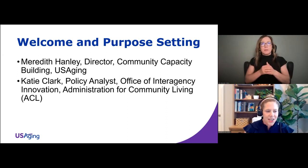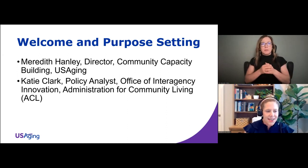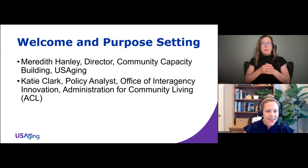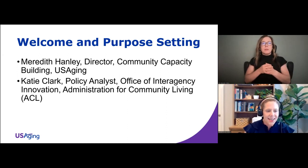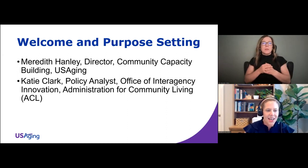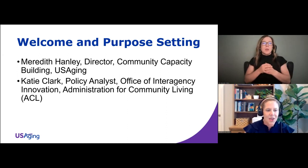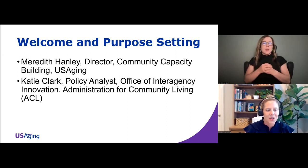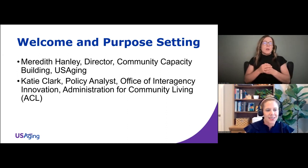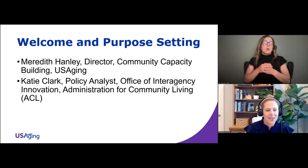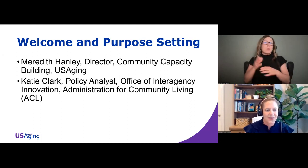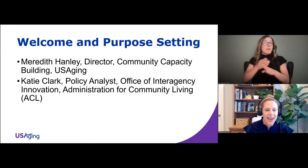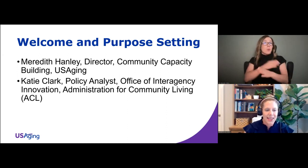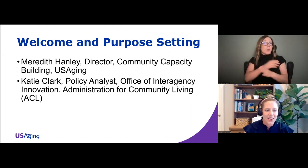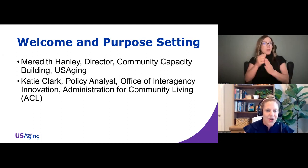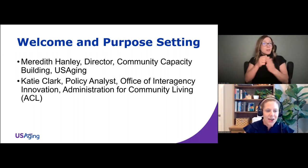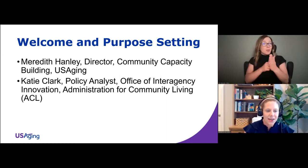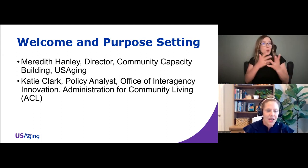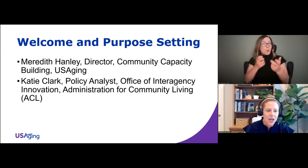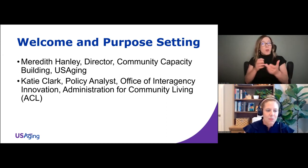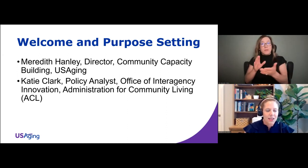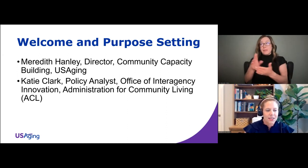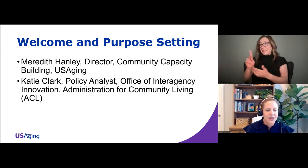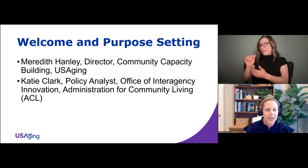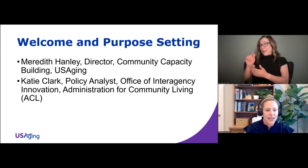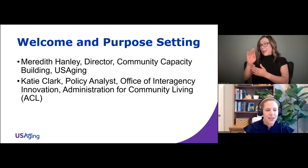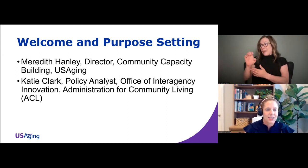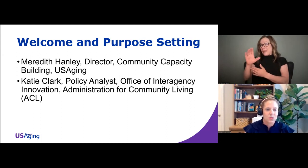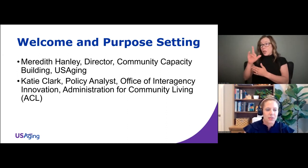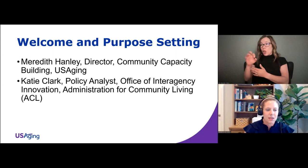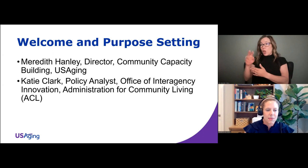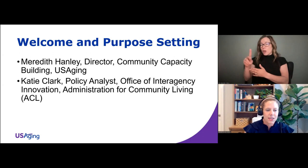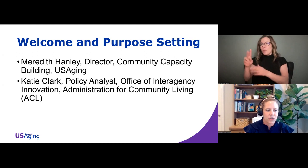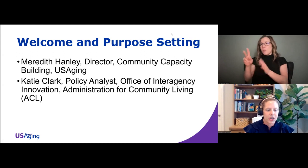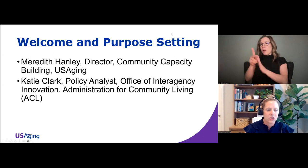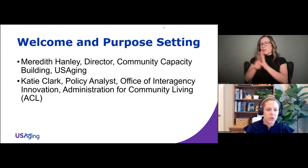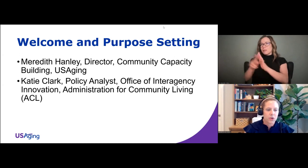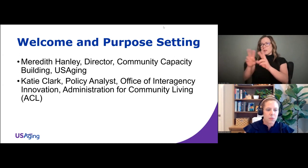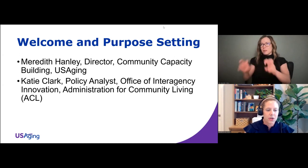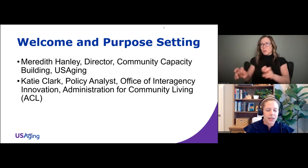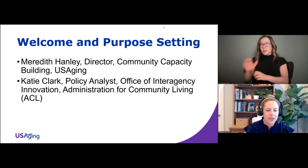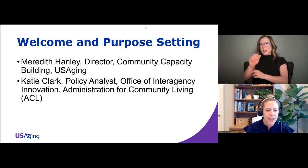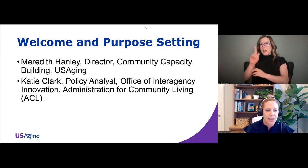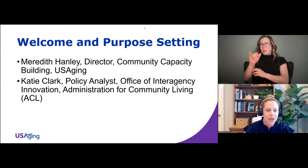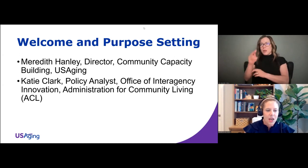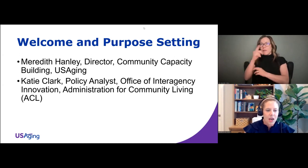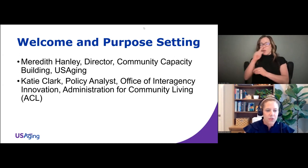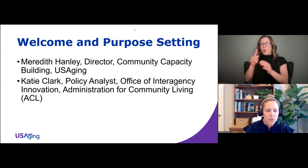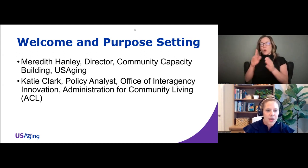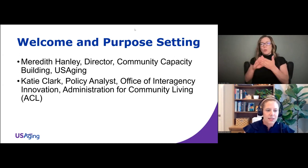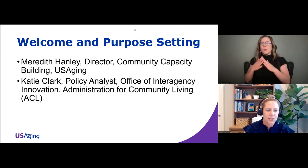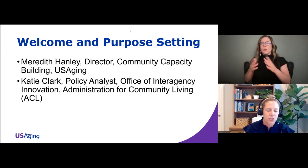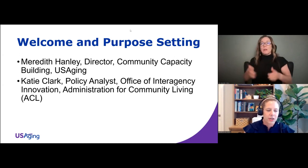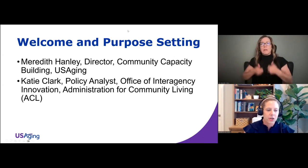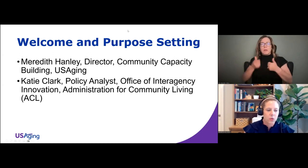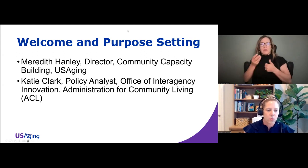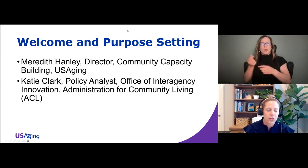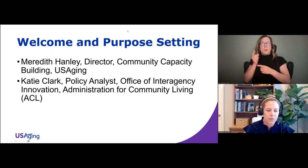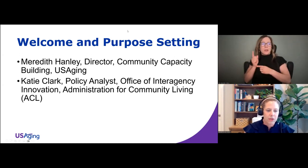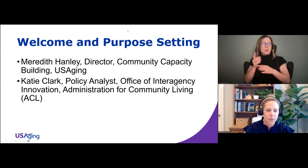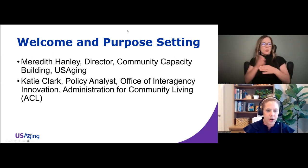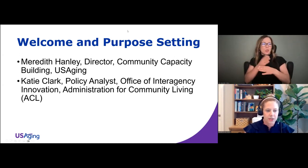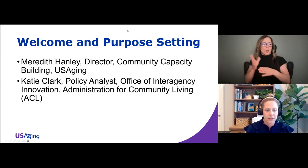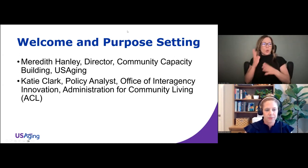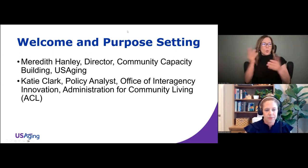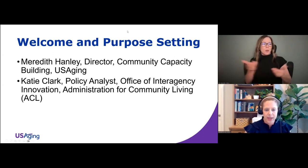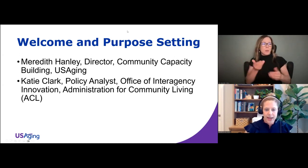our agenda, I want to give Katie Clark, policy analyst with the Administration for Community Living, a few minutes to share her